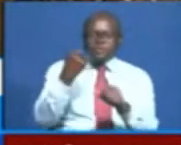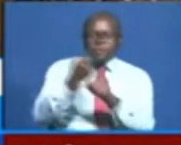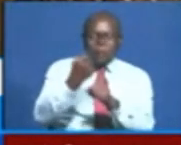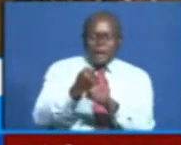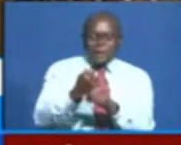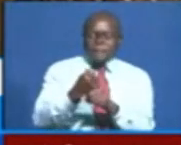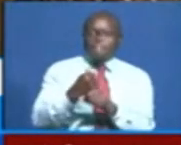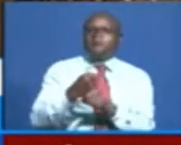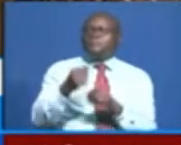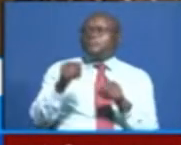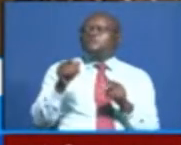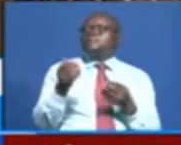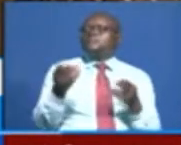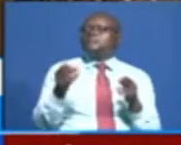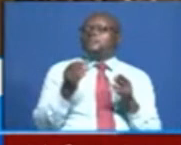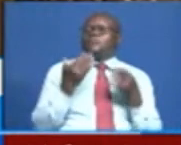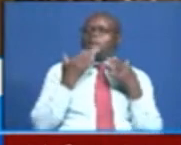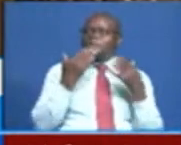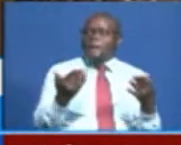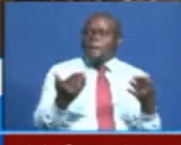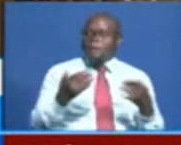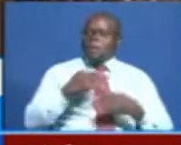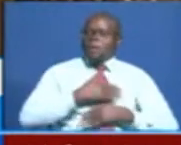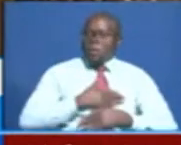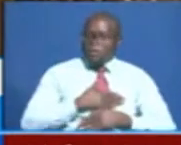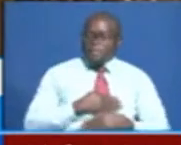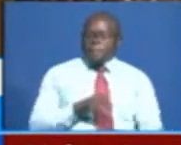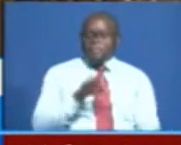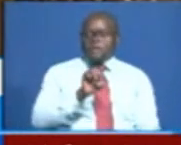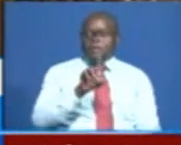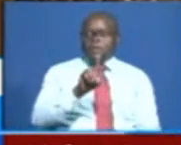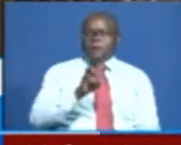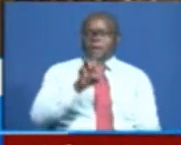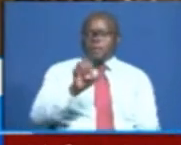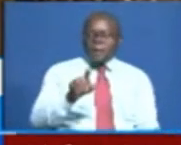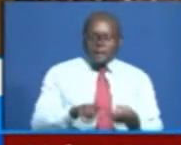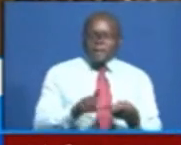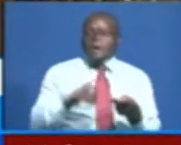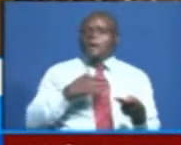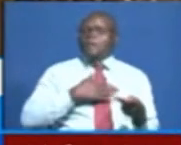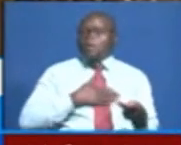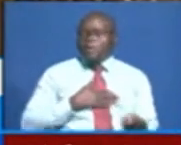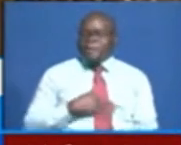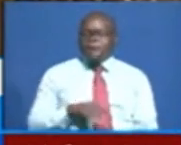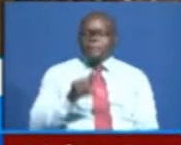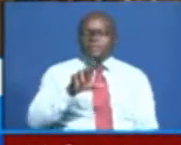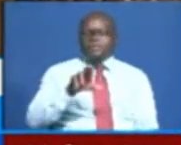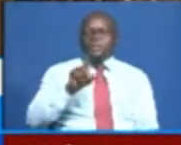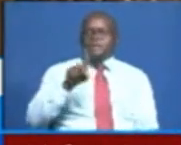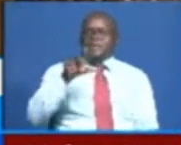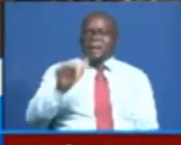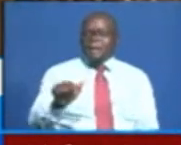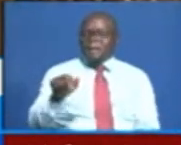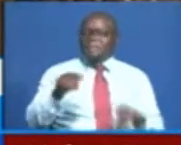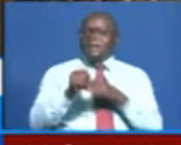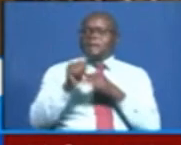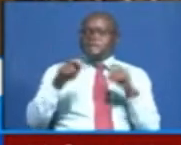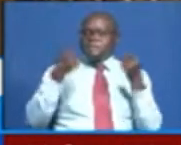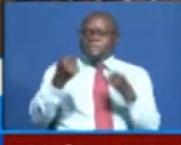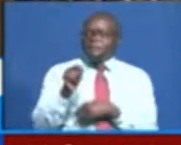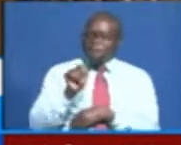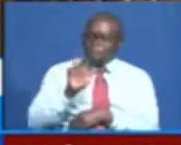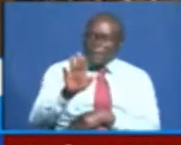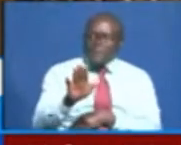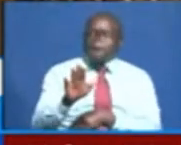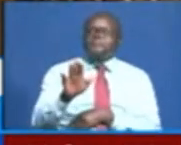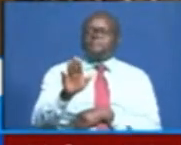salute both the Right Honourable Ekwe Ethuro and the Right Honourable Kenneth Lusaka and their leadership teams for their